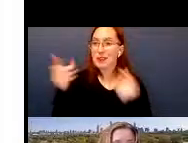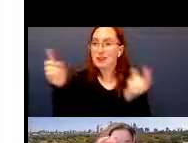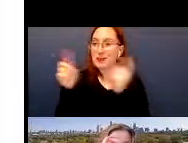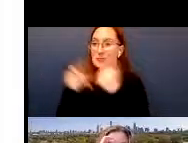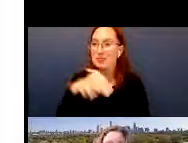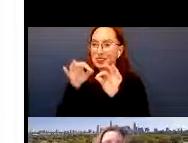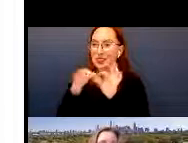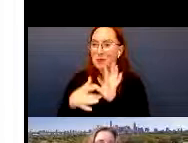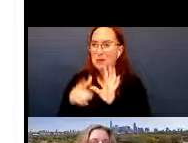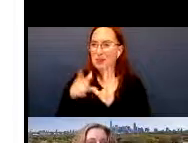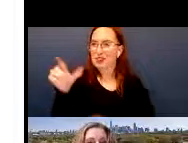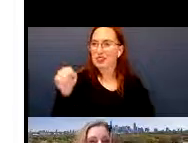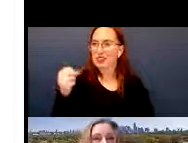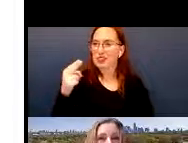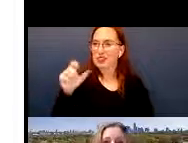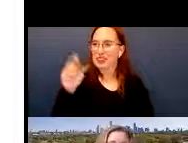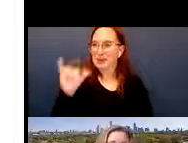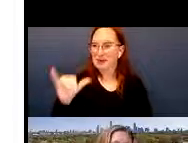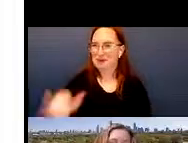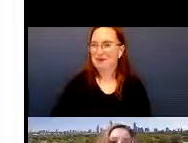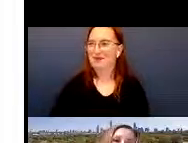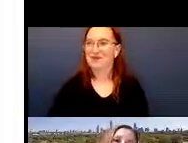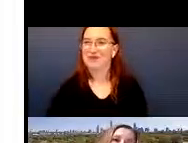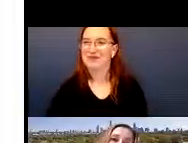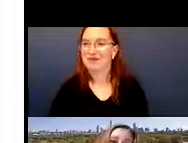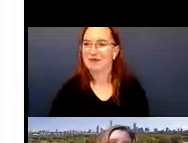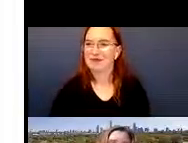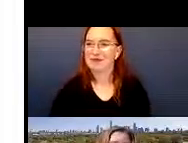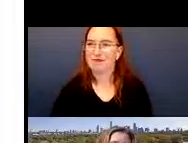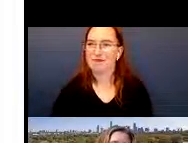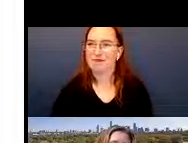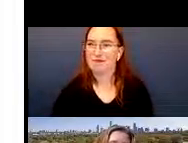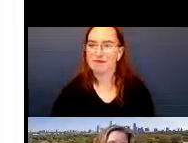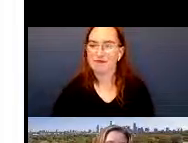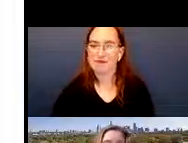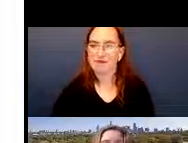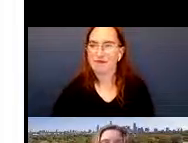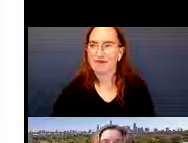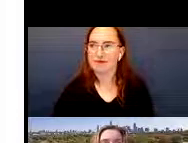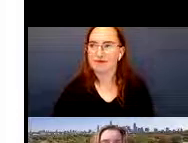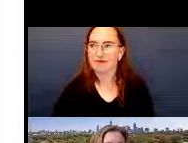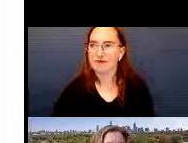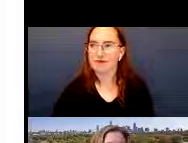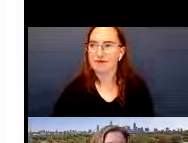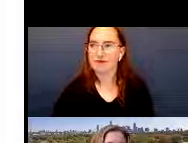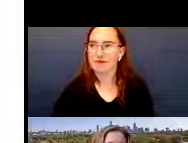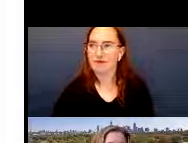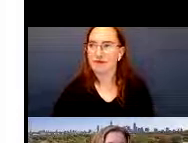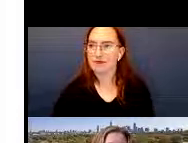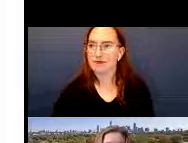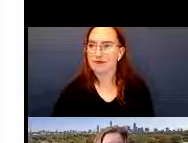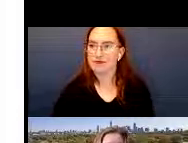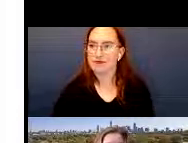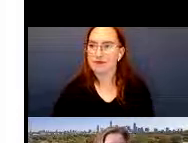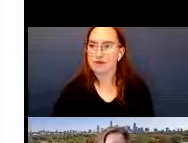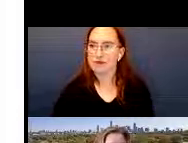This is a section that shows the land bridge as if you're on Barton Springs Road looking towards MOPAC. A minimum 14-foot clearance